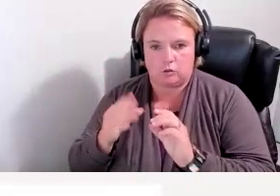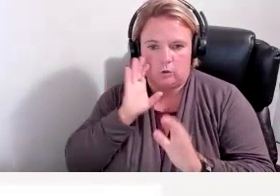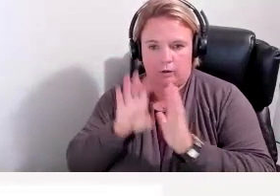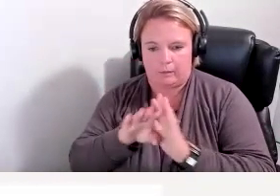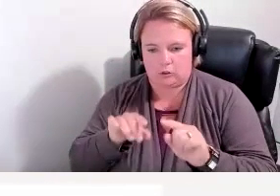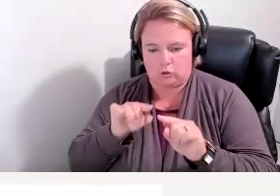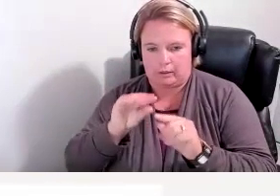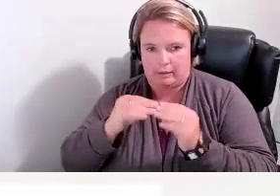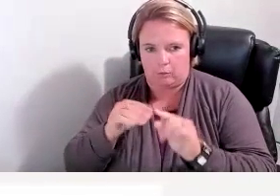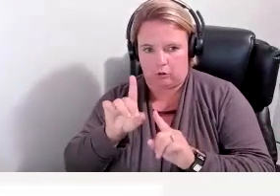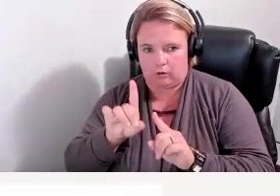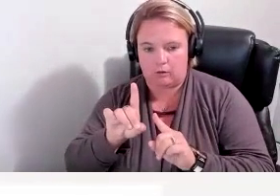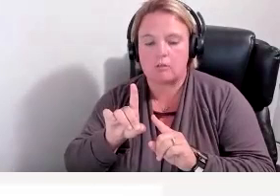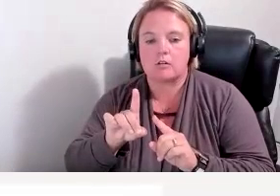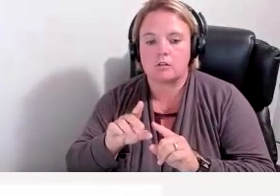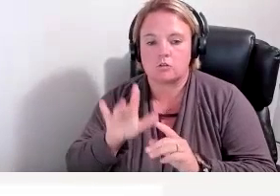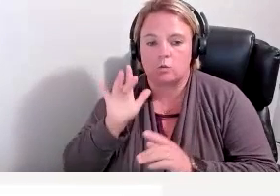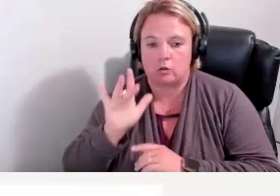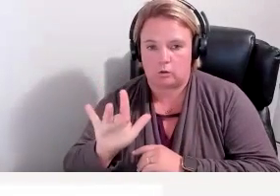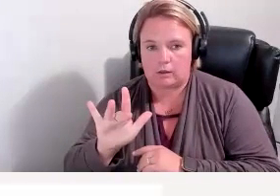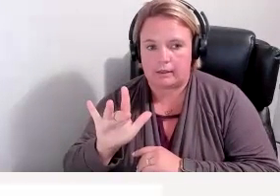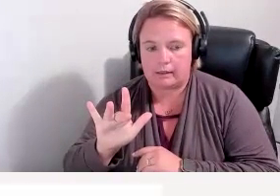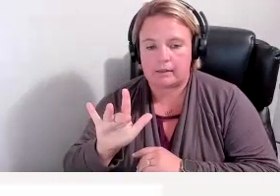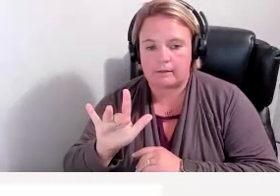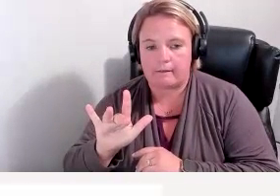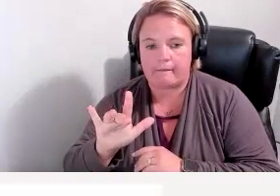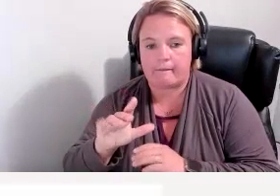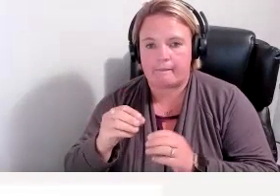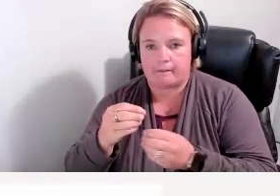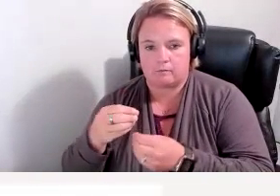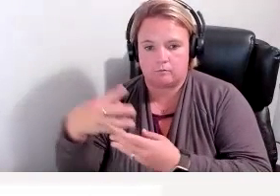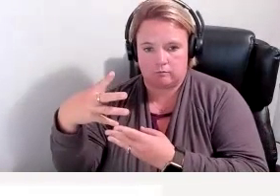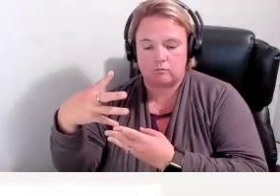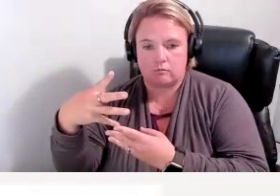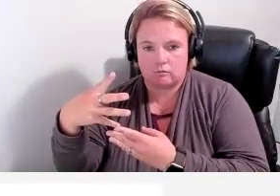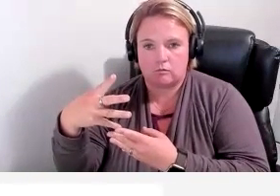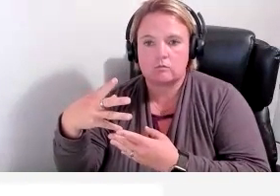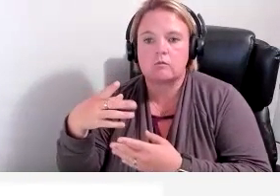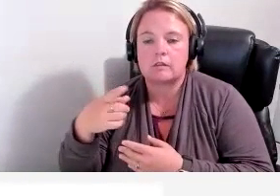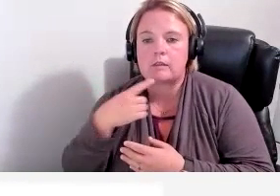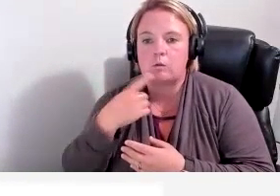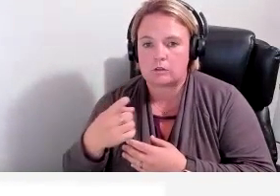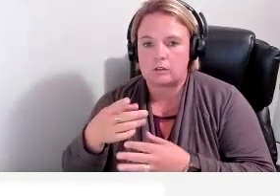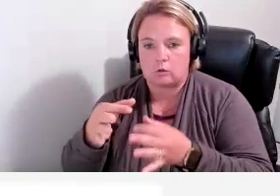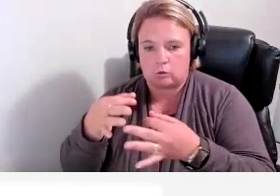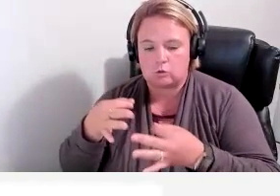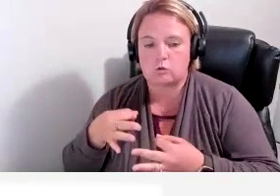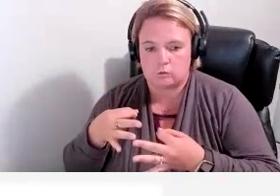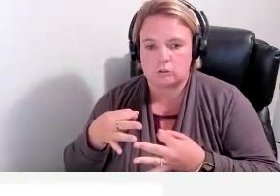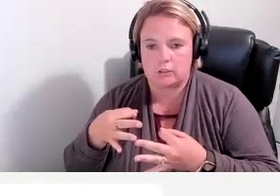there. And so when you click on that notification, there's going to be a tray that opens on the side. It's going to give you a description of what